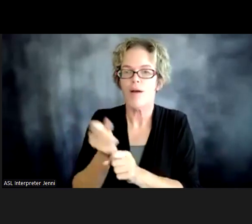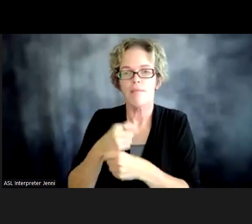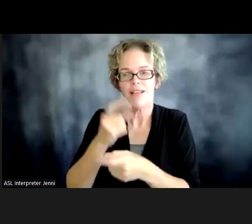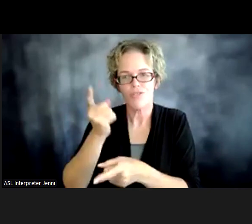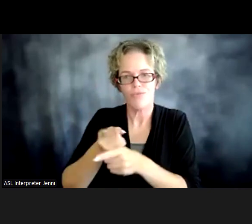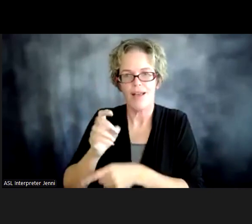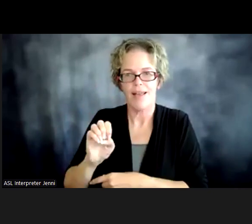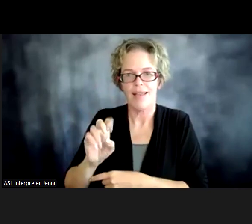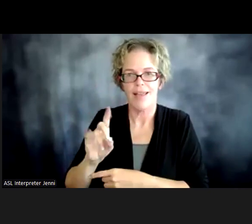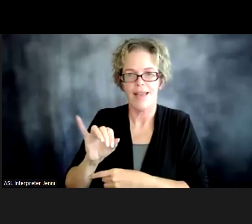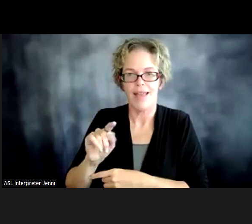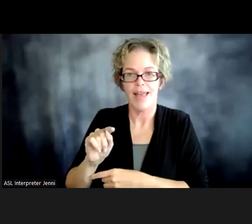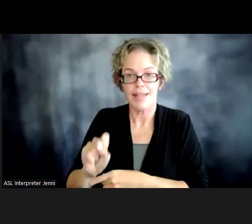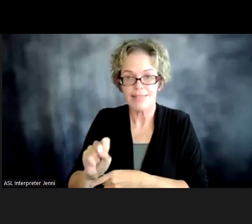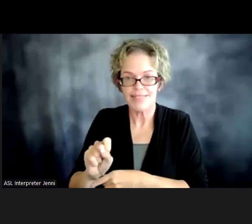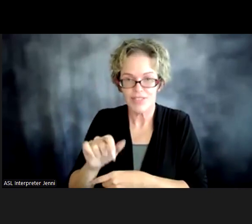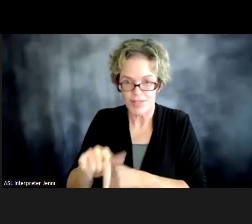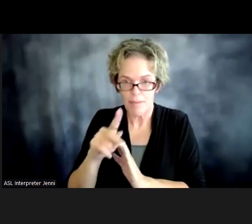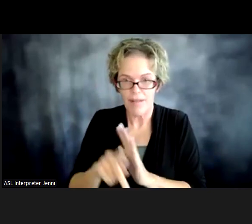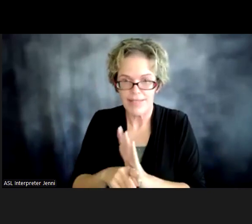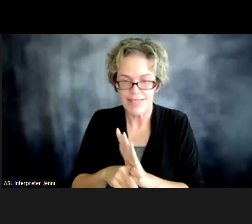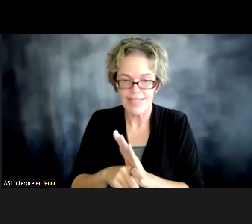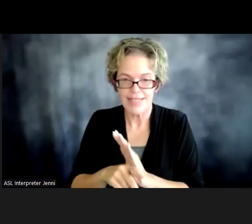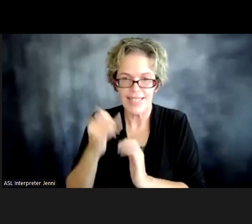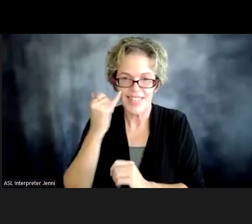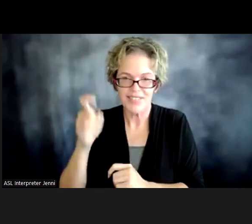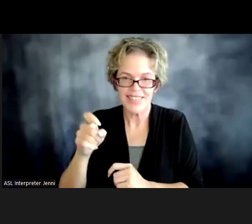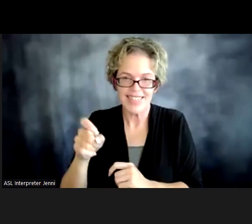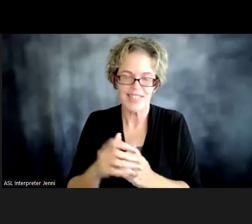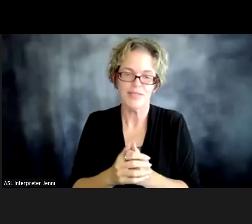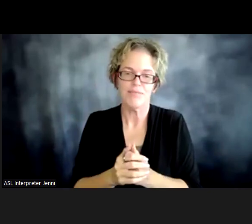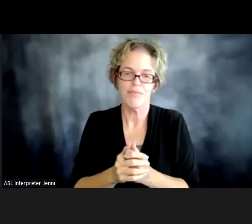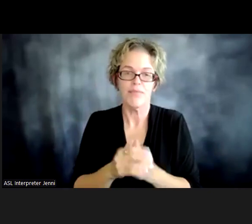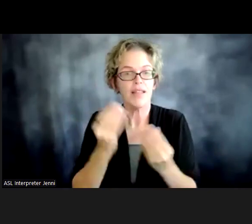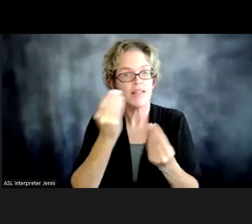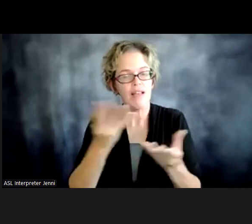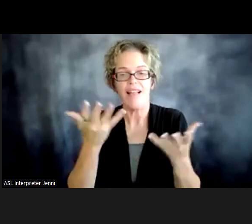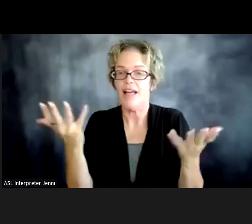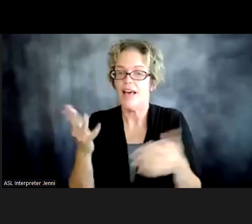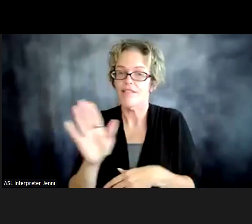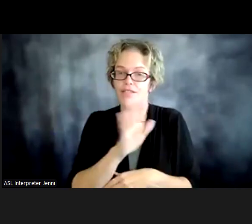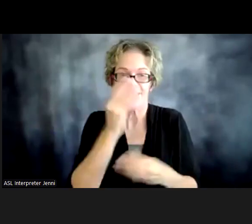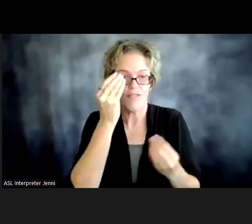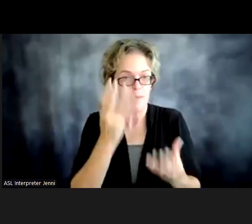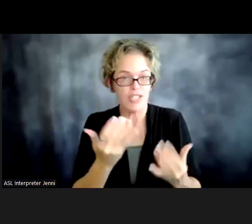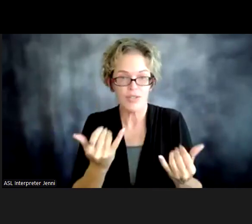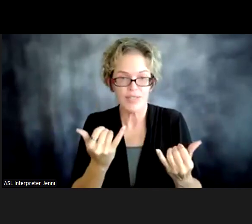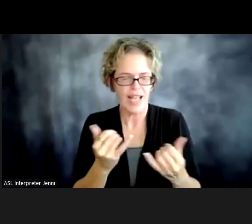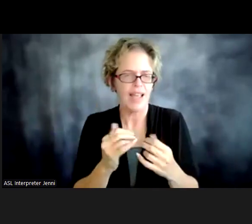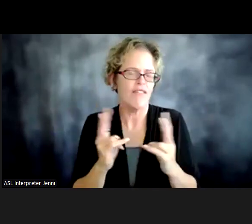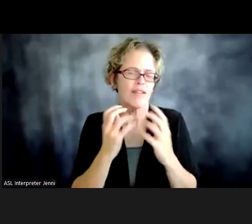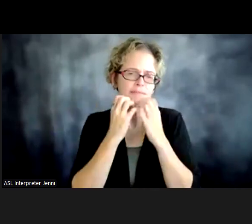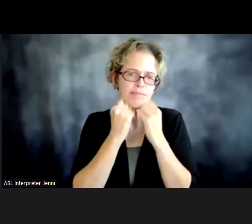to the policy as needed. I would also note a lot of the information that you've provided today is very valuable, just